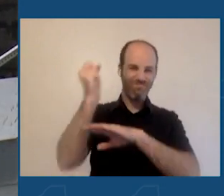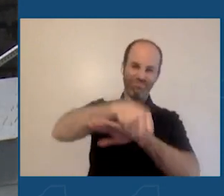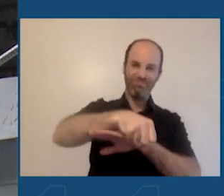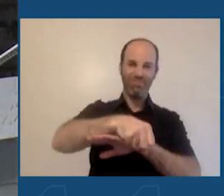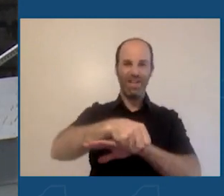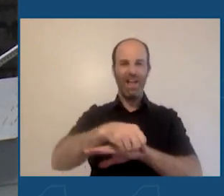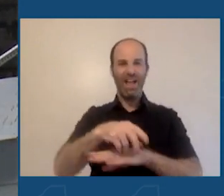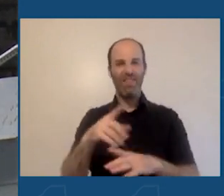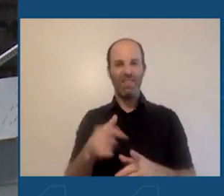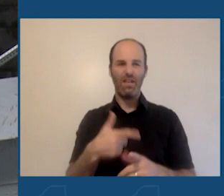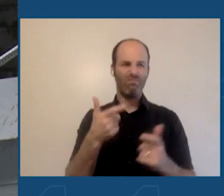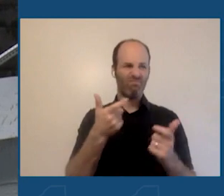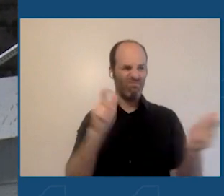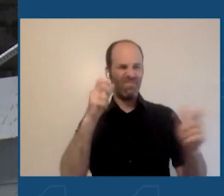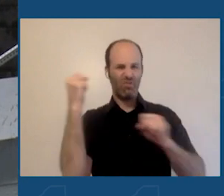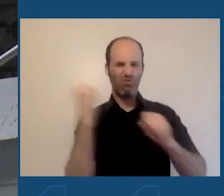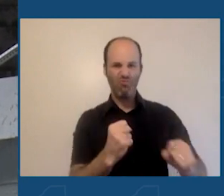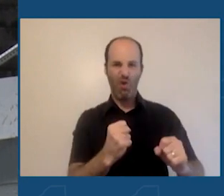team.